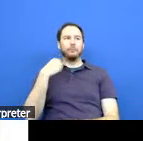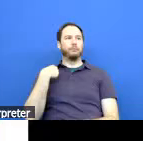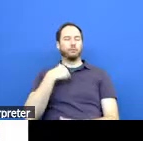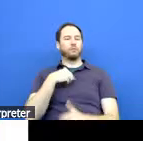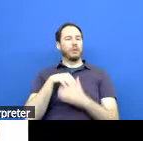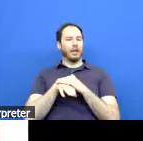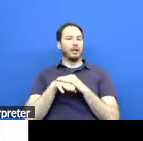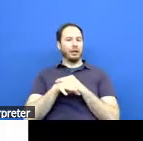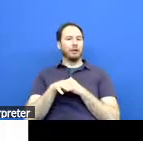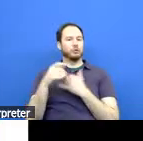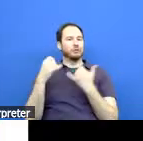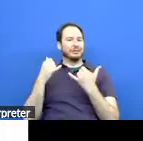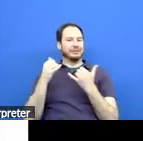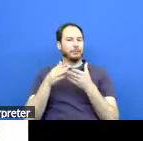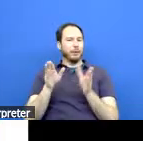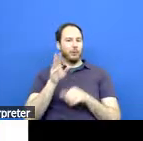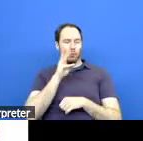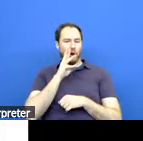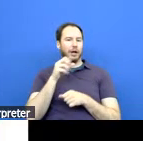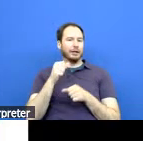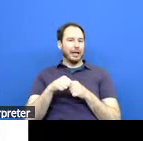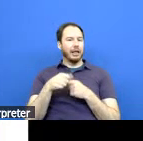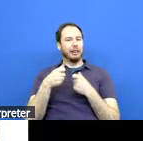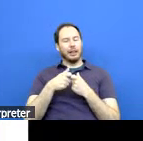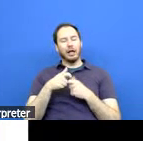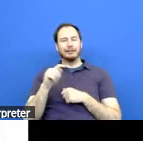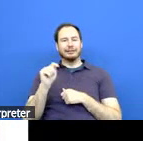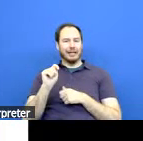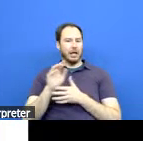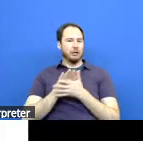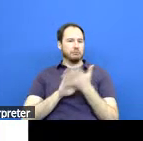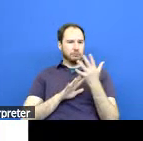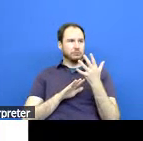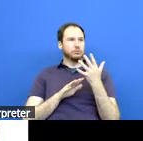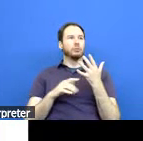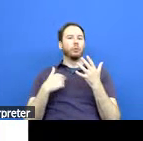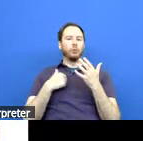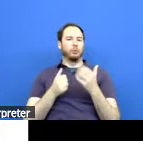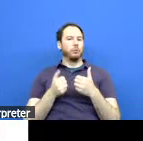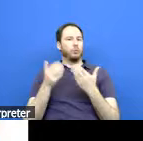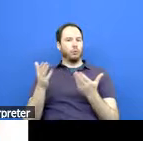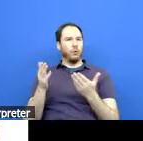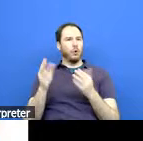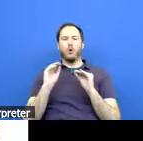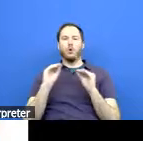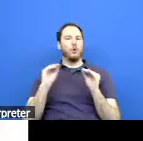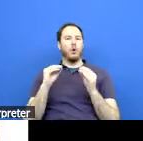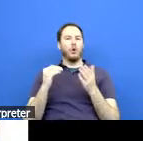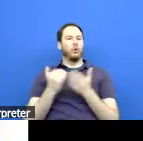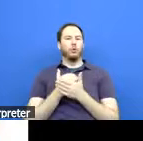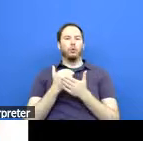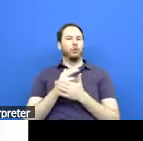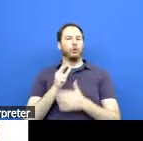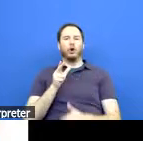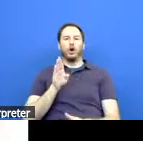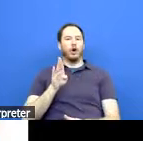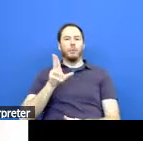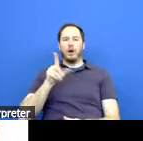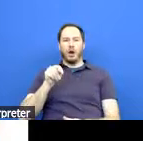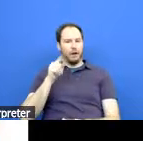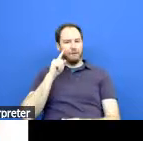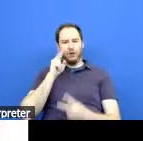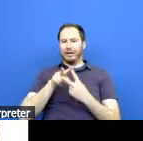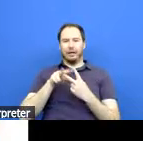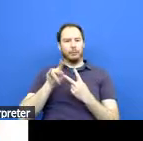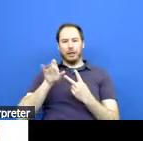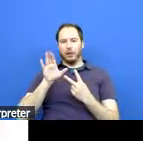to existing public water, gas, electric, sanitary sewer. We're proposing no new curb cuts on either Pinnacle